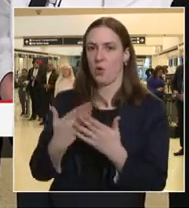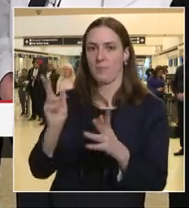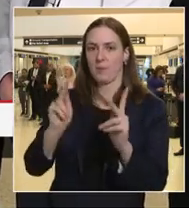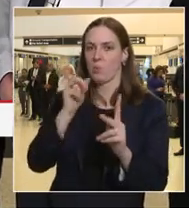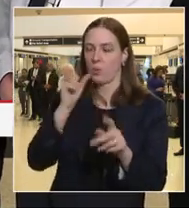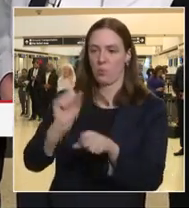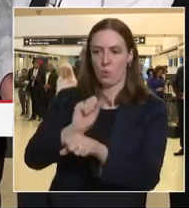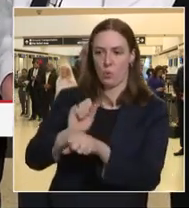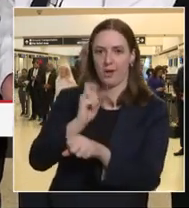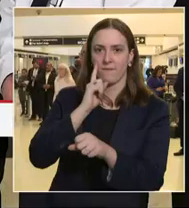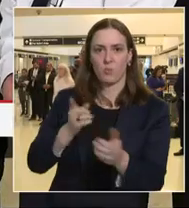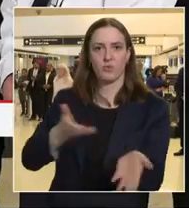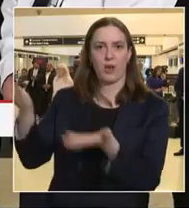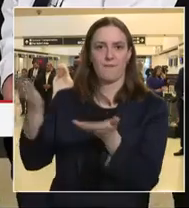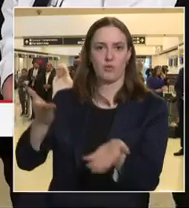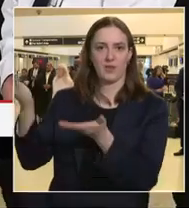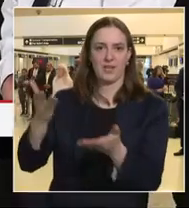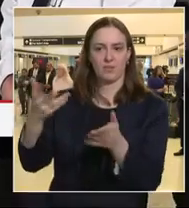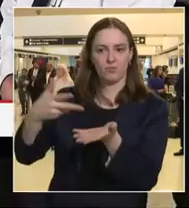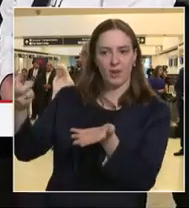you, Mayor.